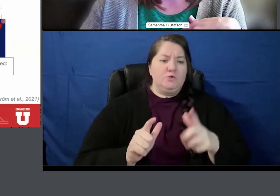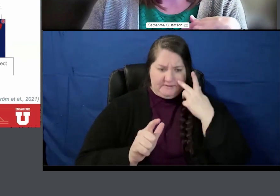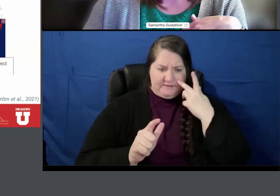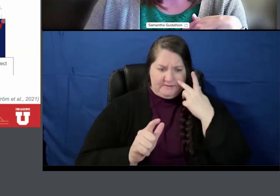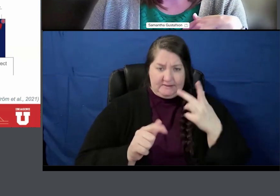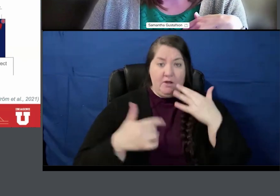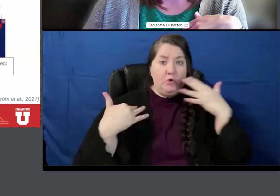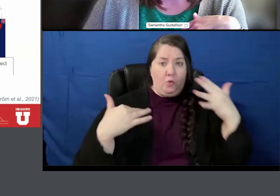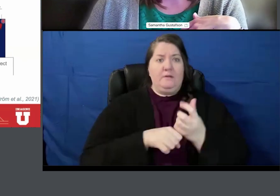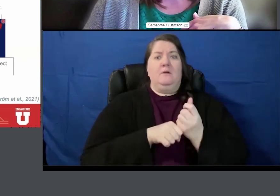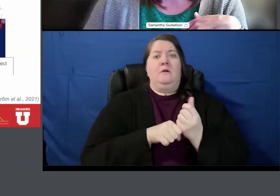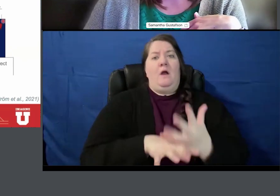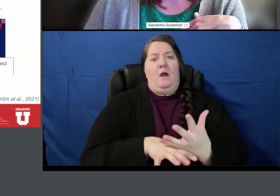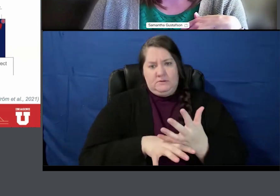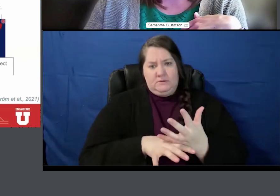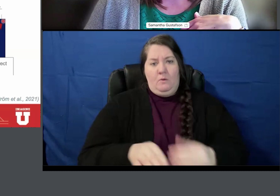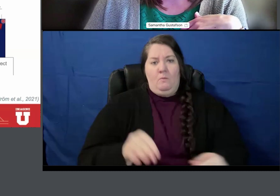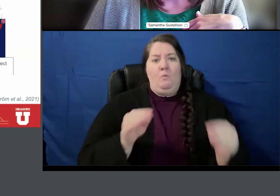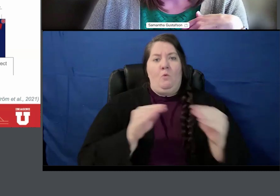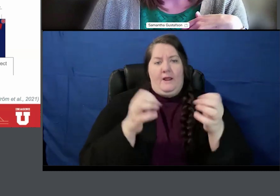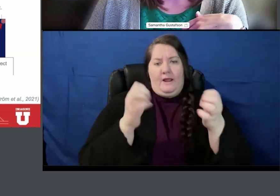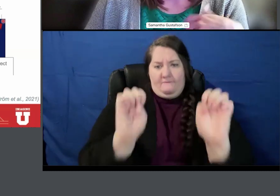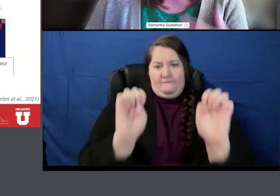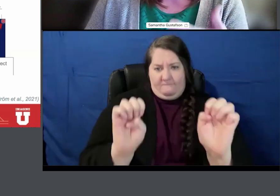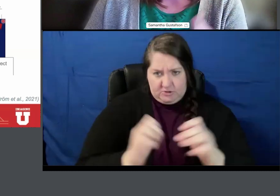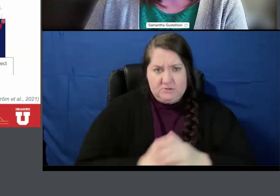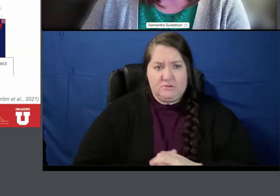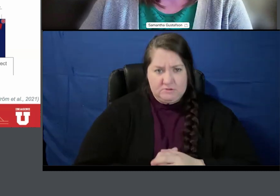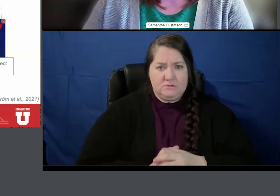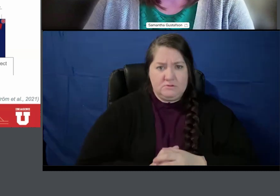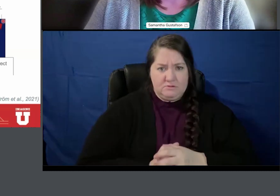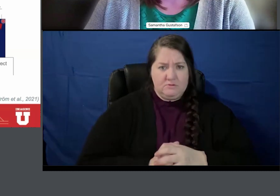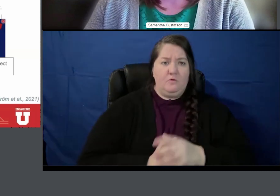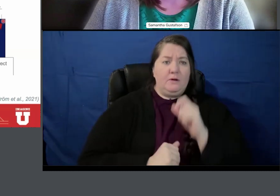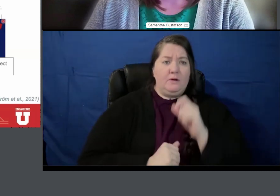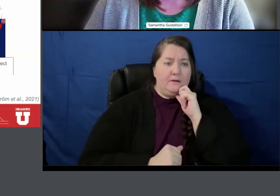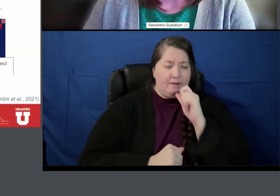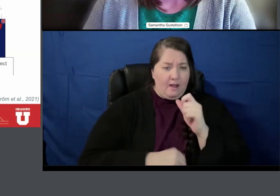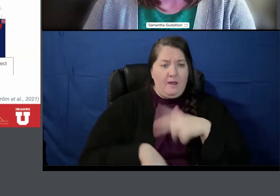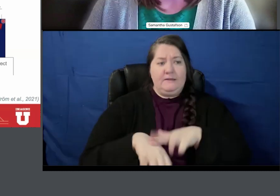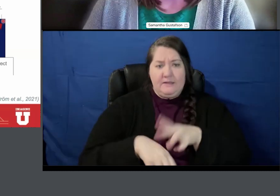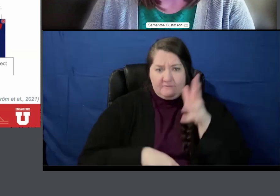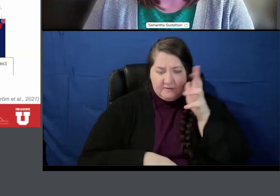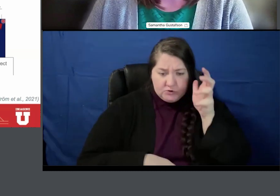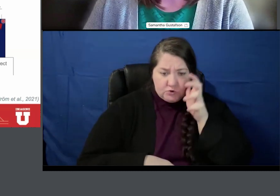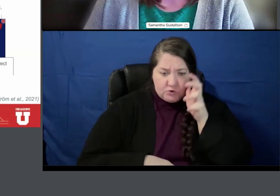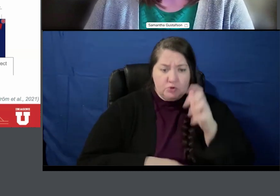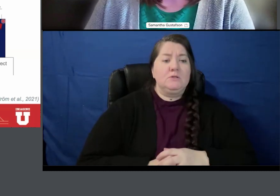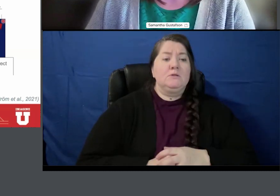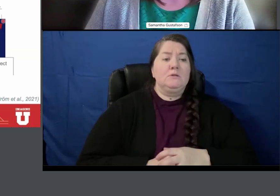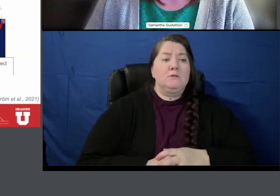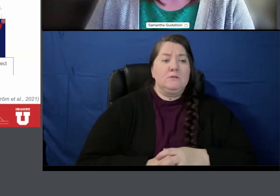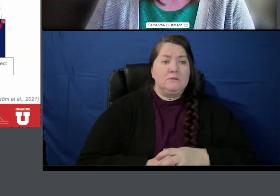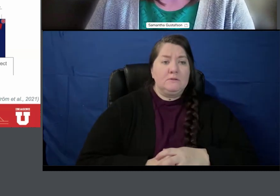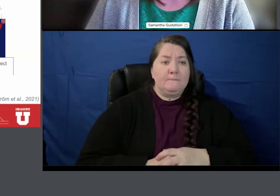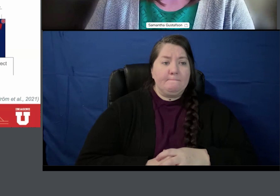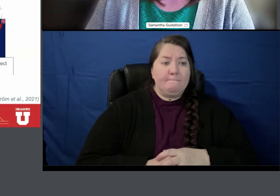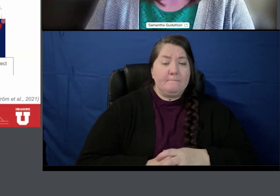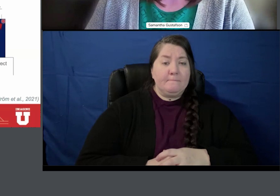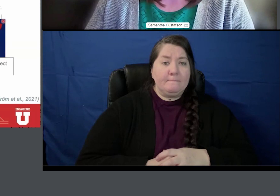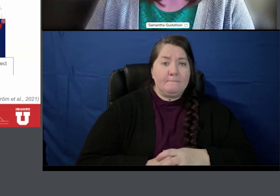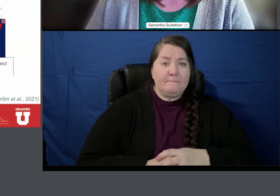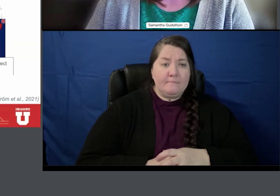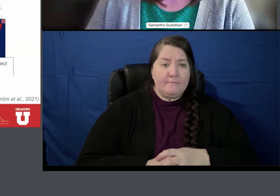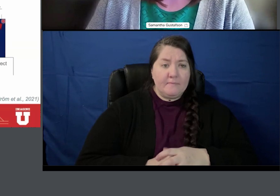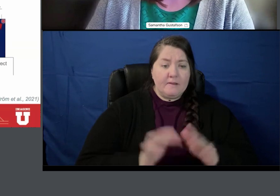noise causes increased listening effort for these non-native listeners. So this has really important